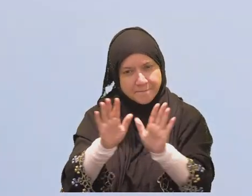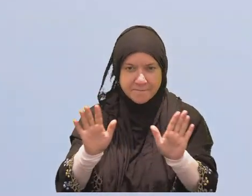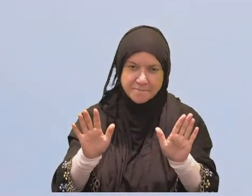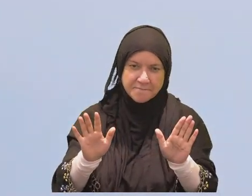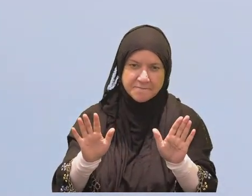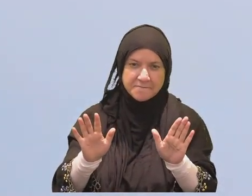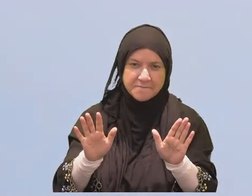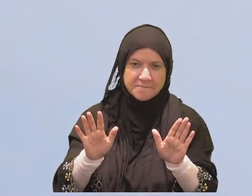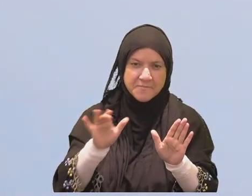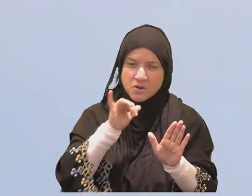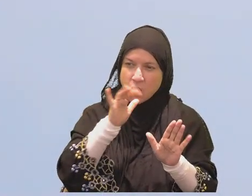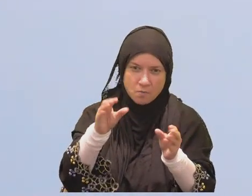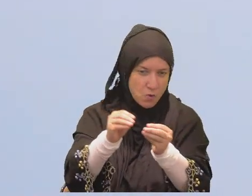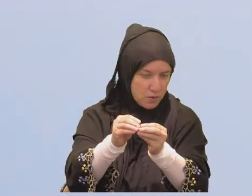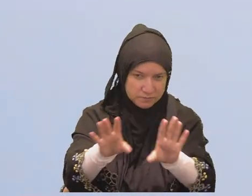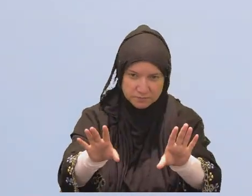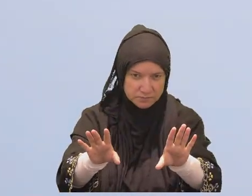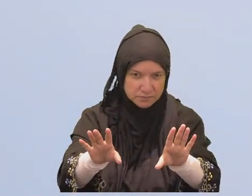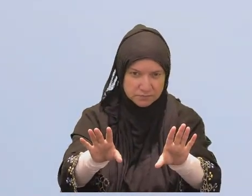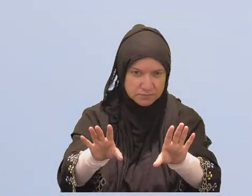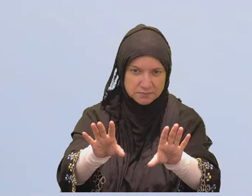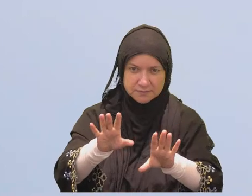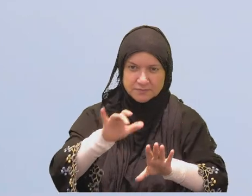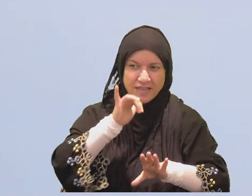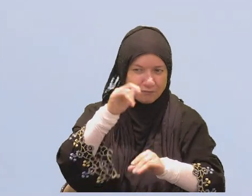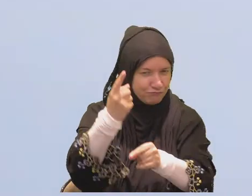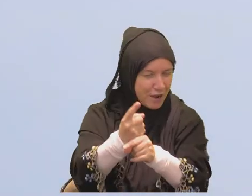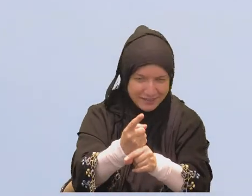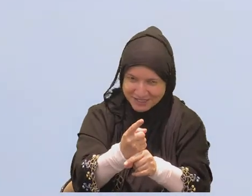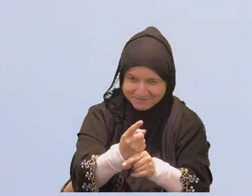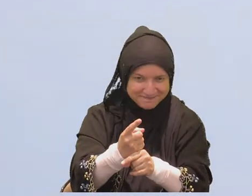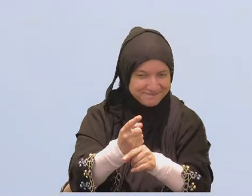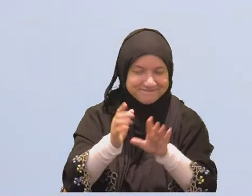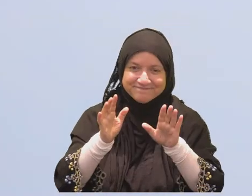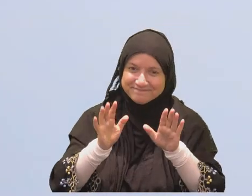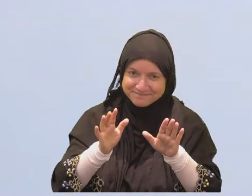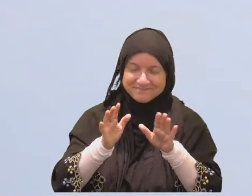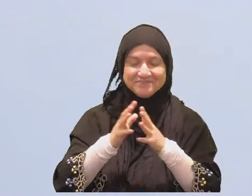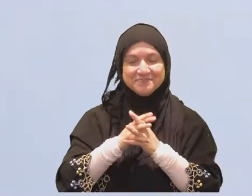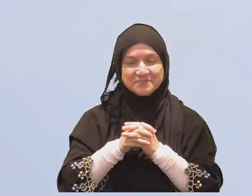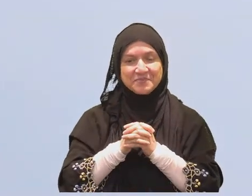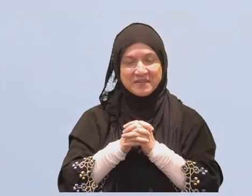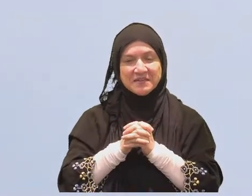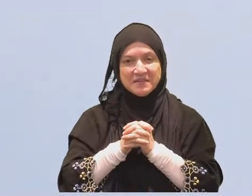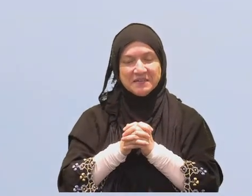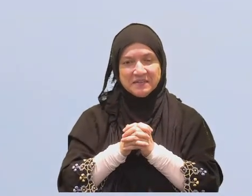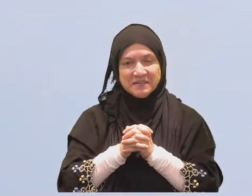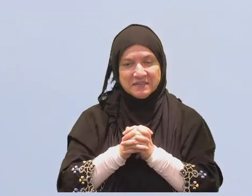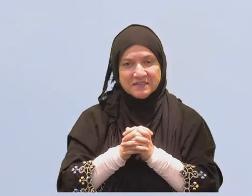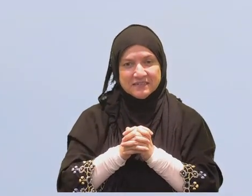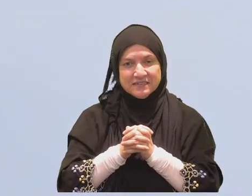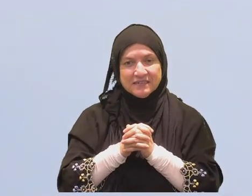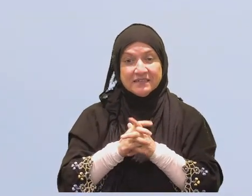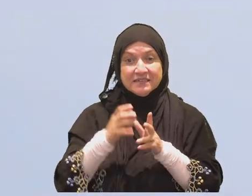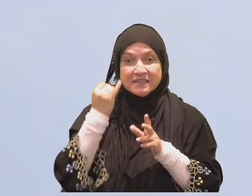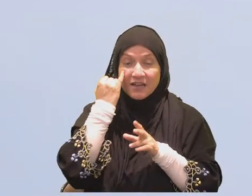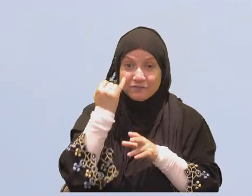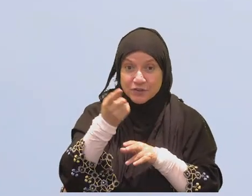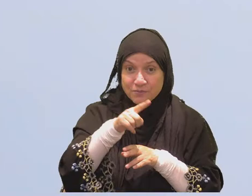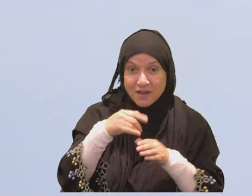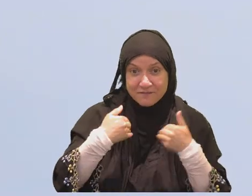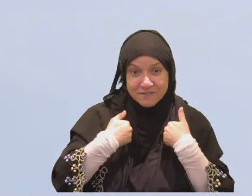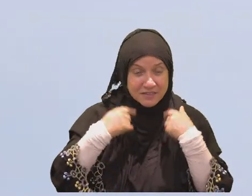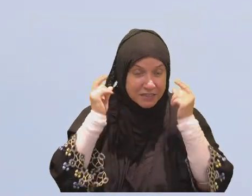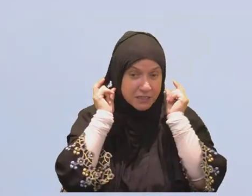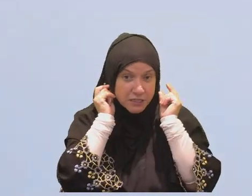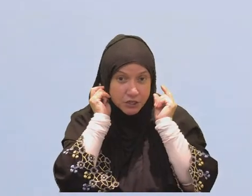body like that. I don't have the right to pierce my body. So if you got your diamond in your ears, it's okay, it's cool,